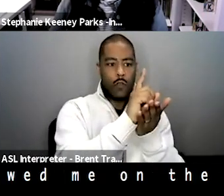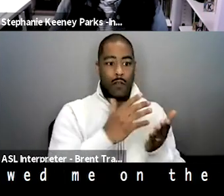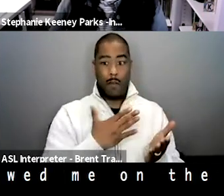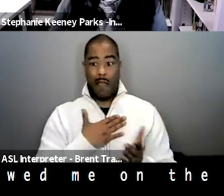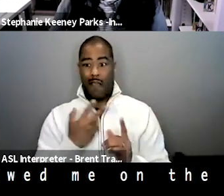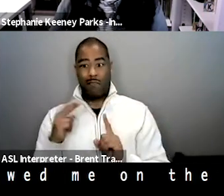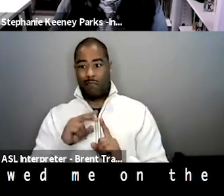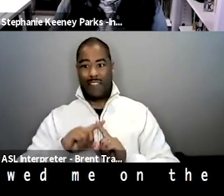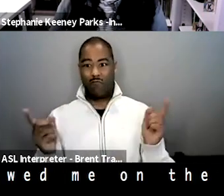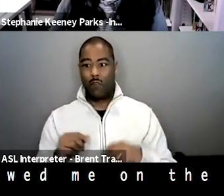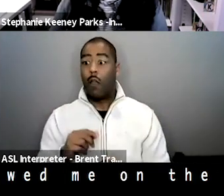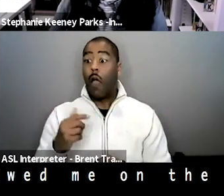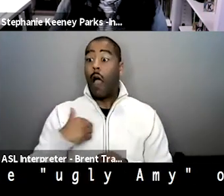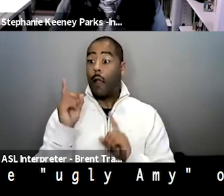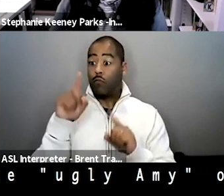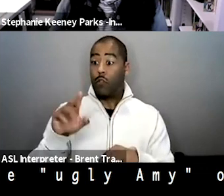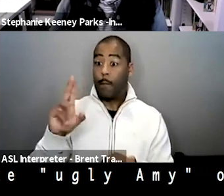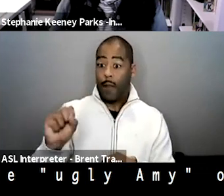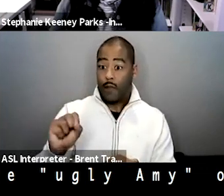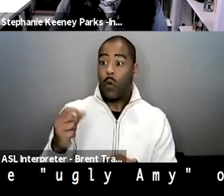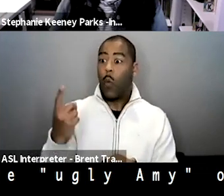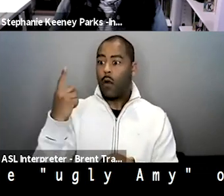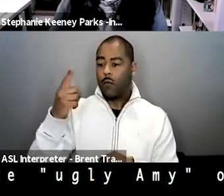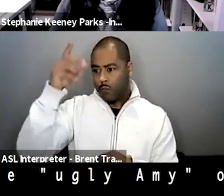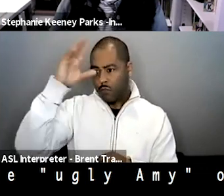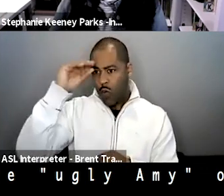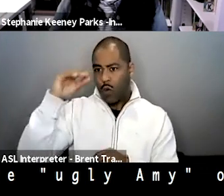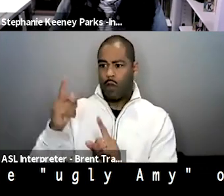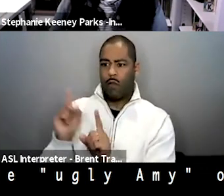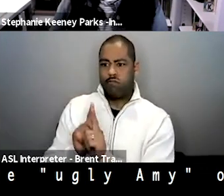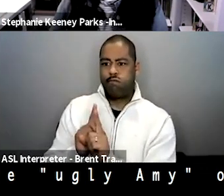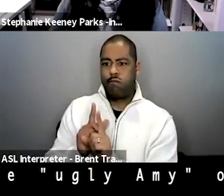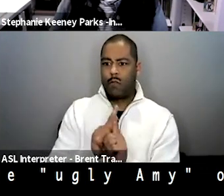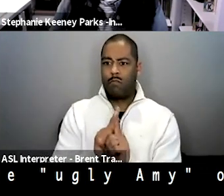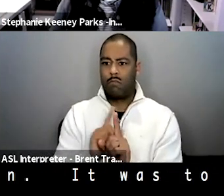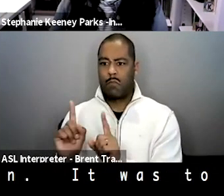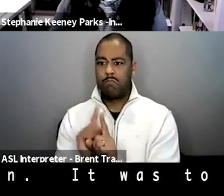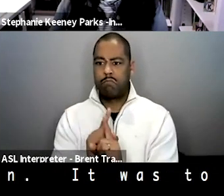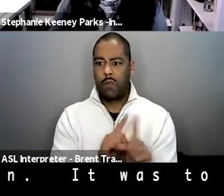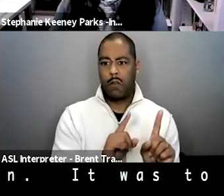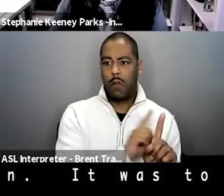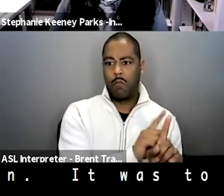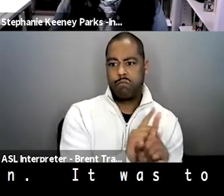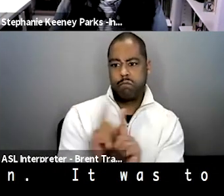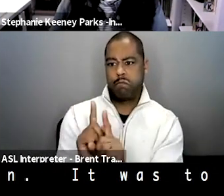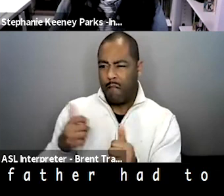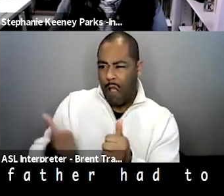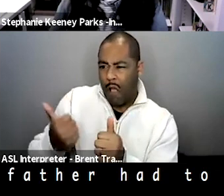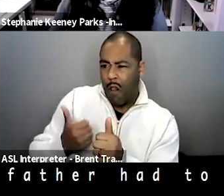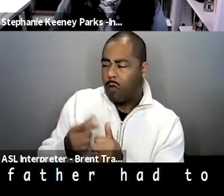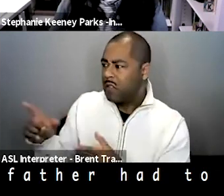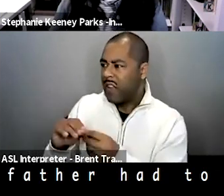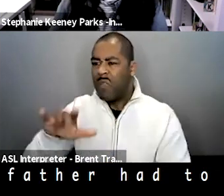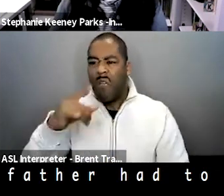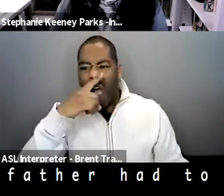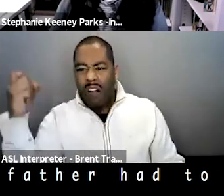boy who followed me onto the bus one time calling me Ugly Amy over and over again. And I think it was to the point where my